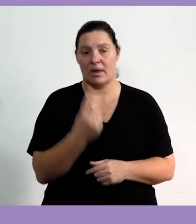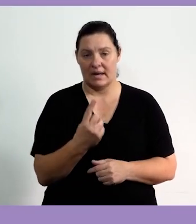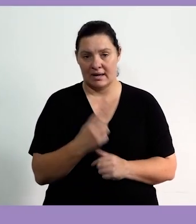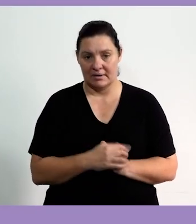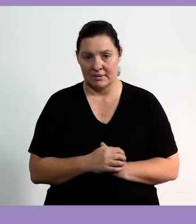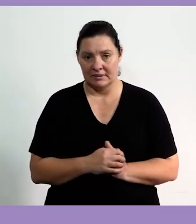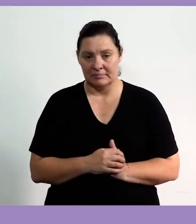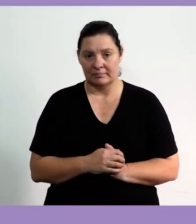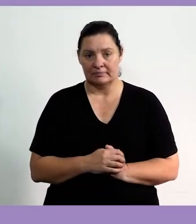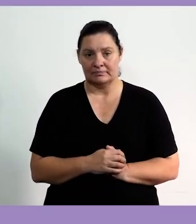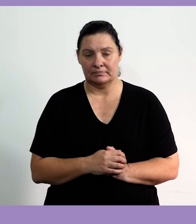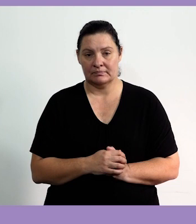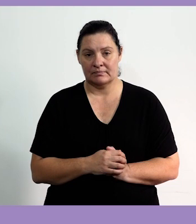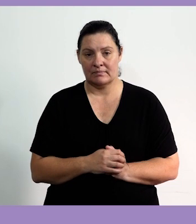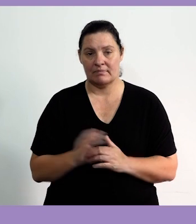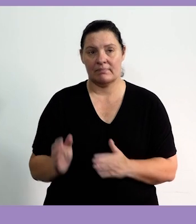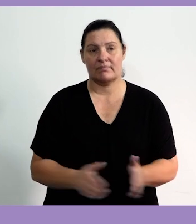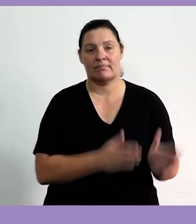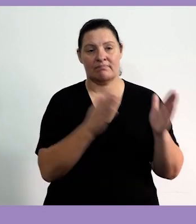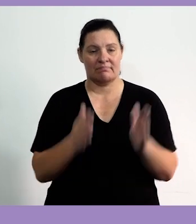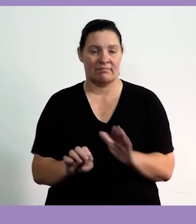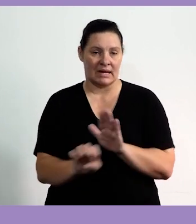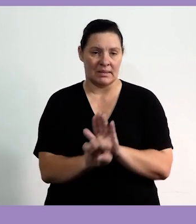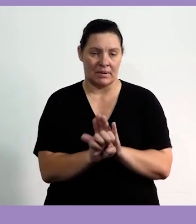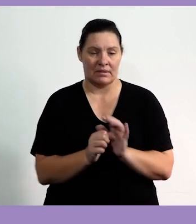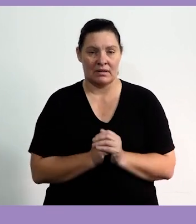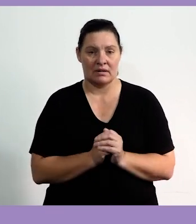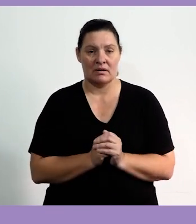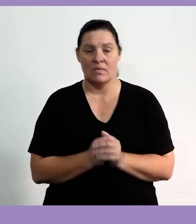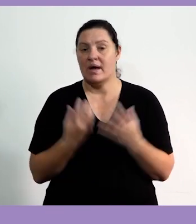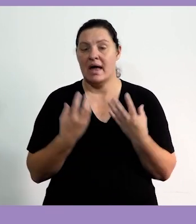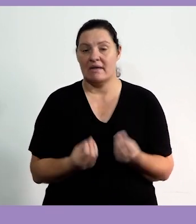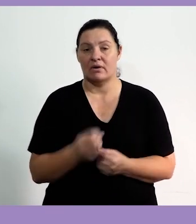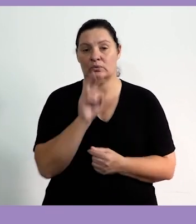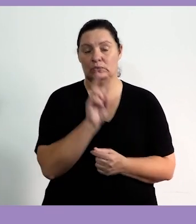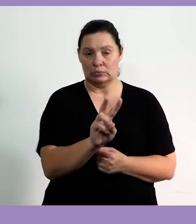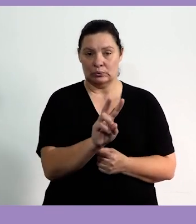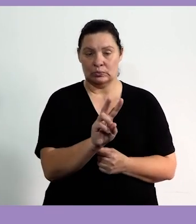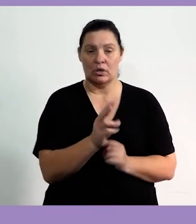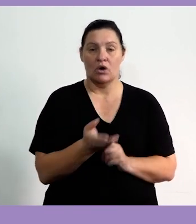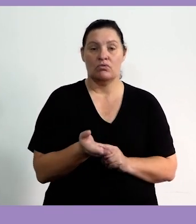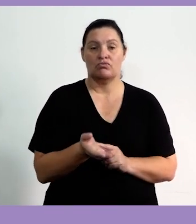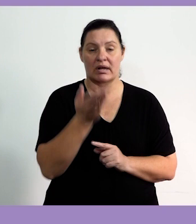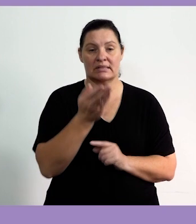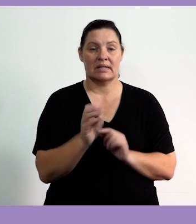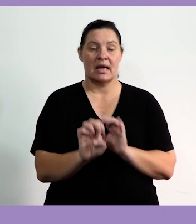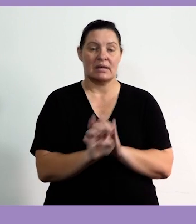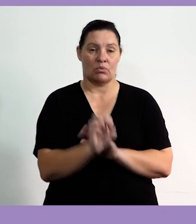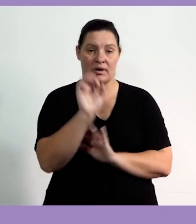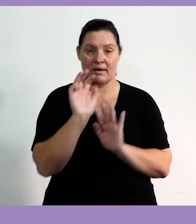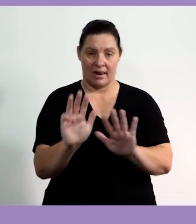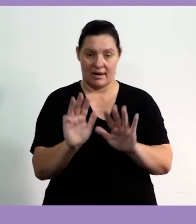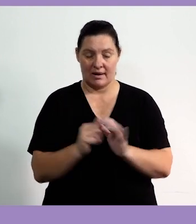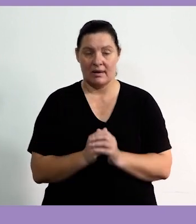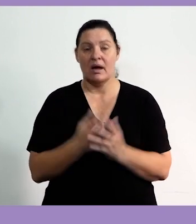an answer of 1. Let's move on to the next example, where we have 2 raised to